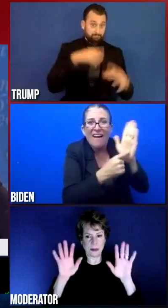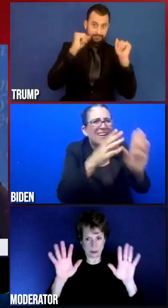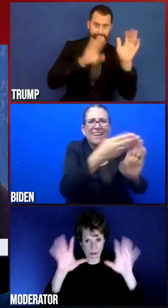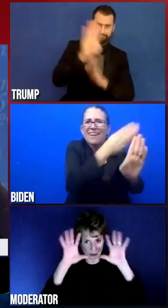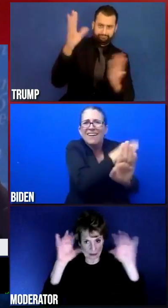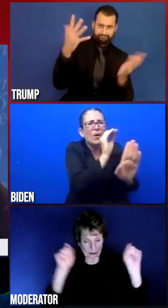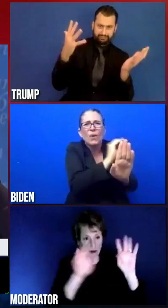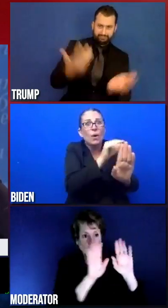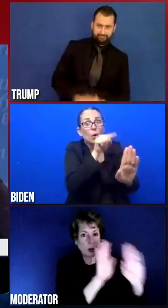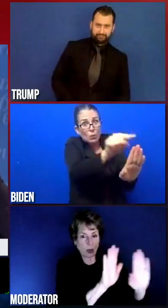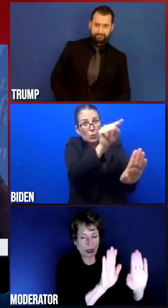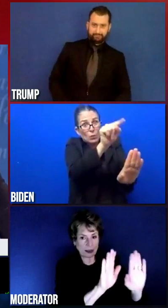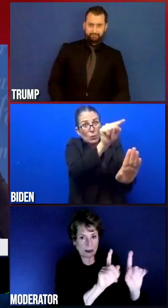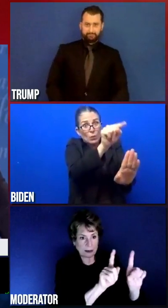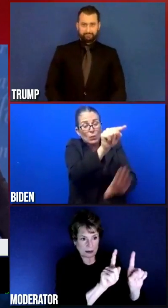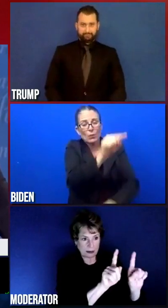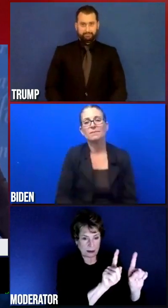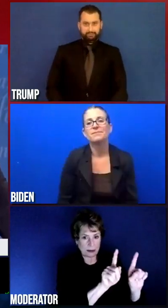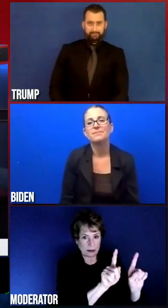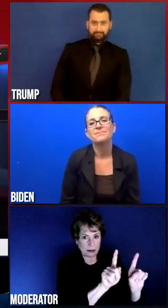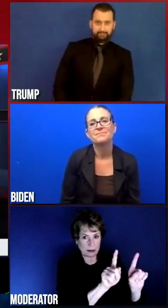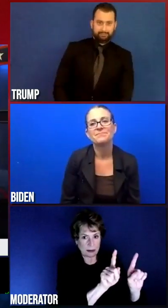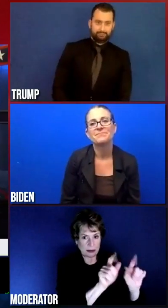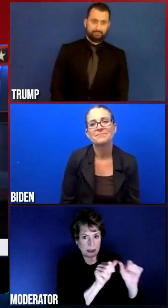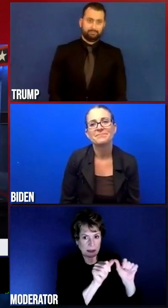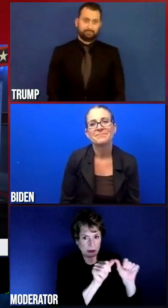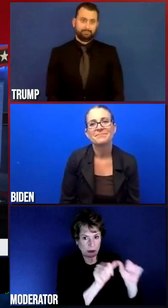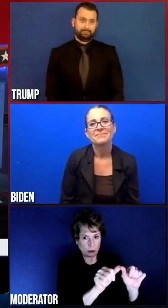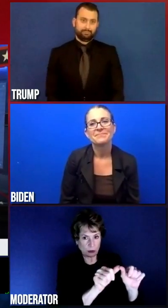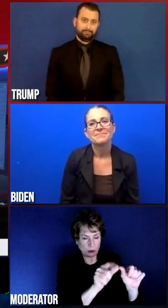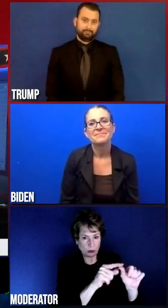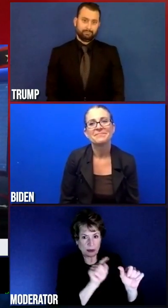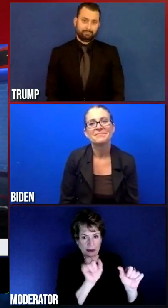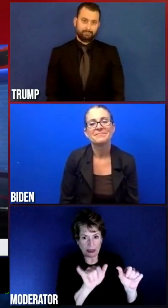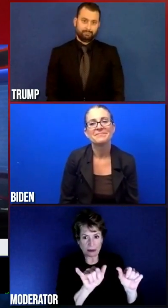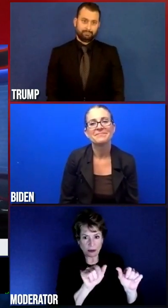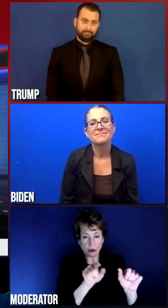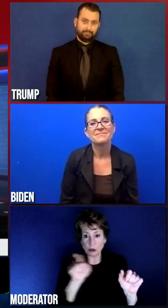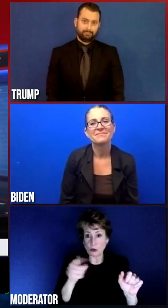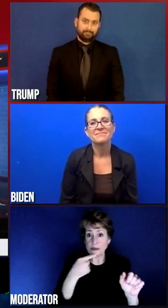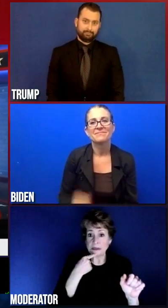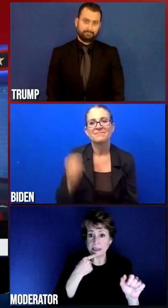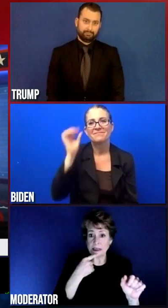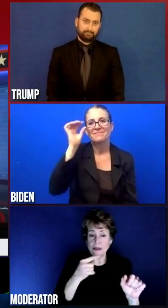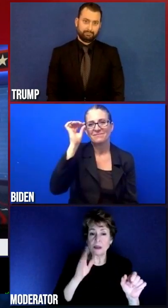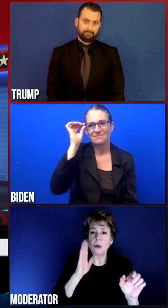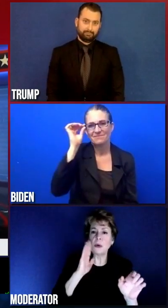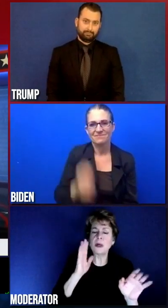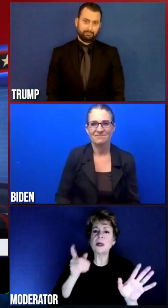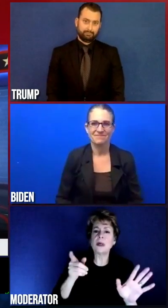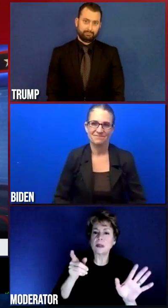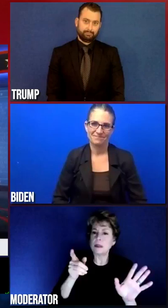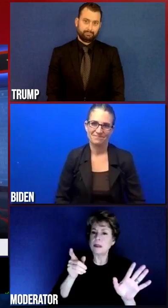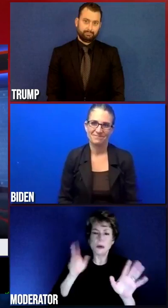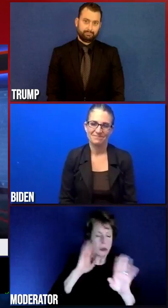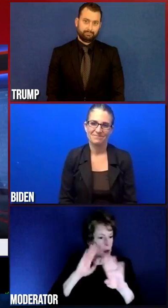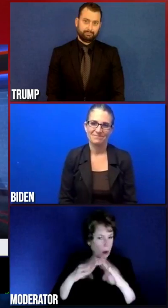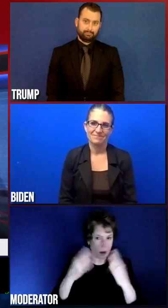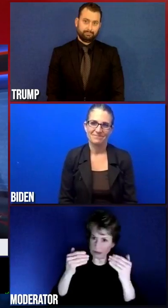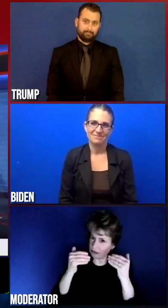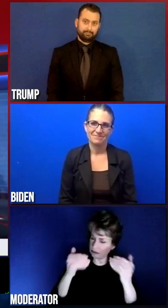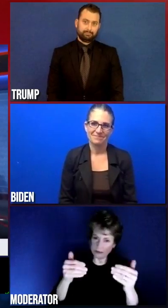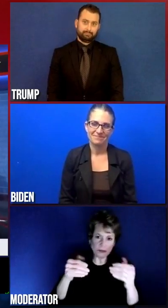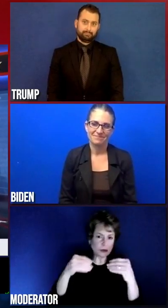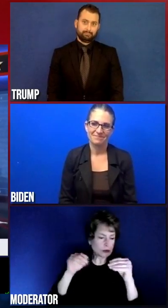pick up on that. You would continue your free market approach, lower taxes, more deregulation, correct? Not lower